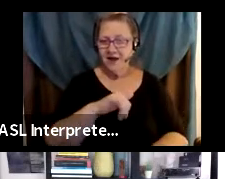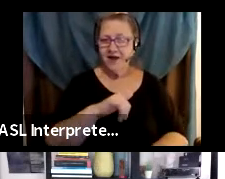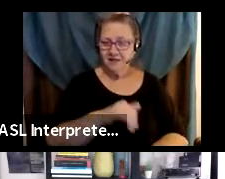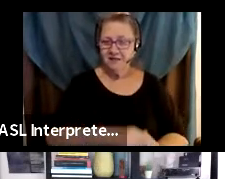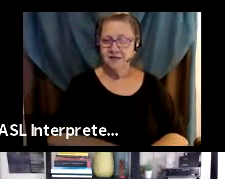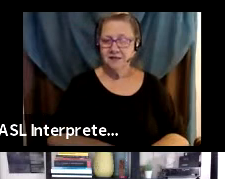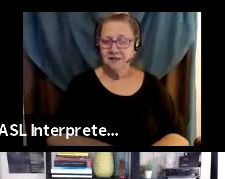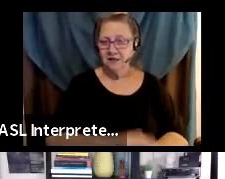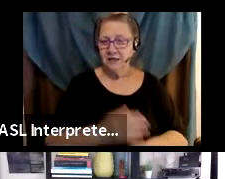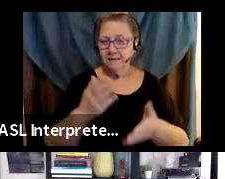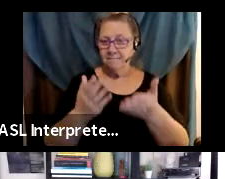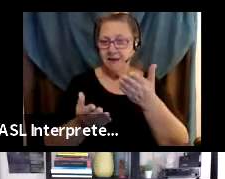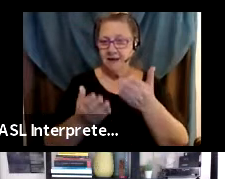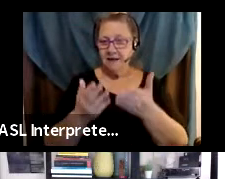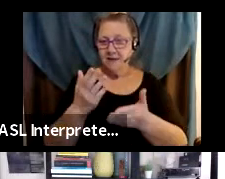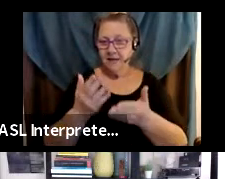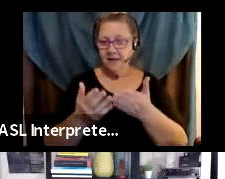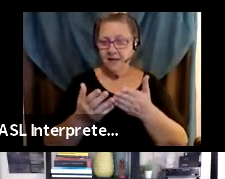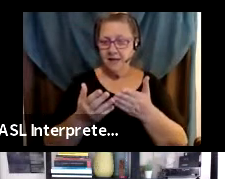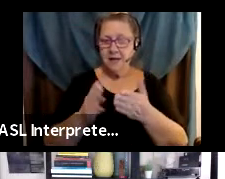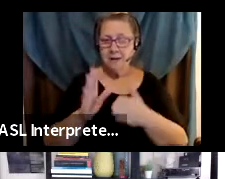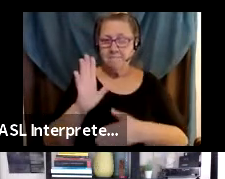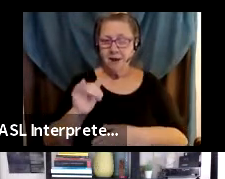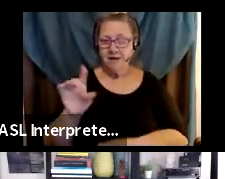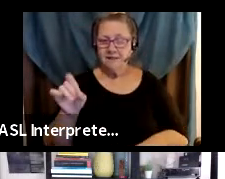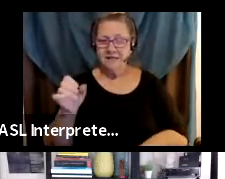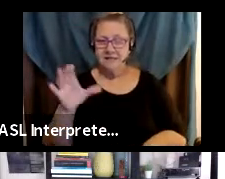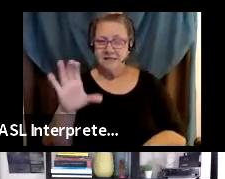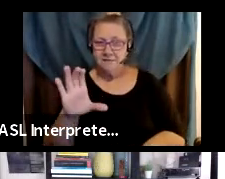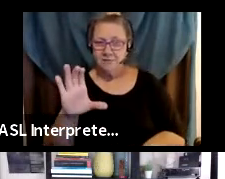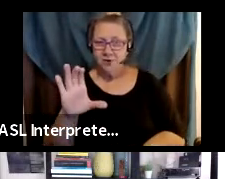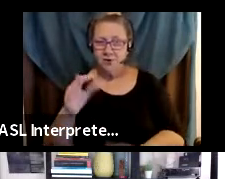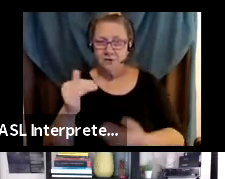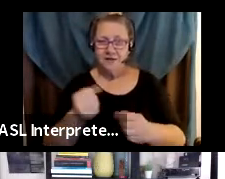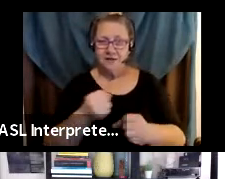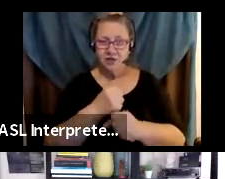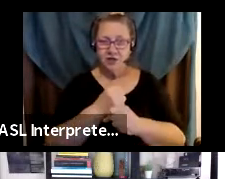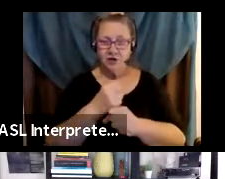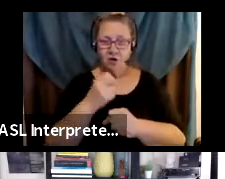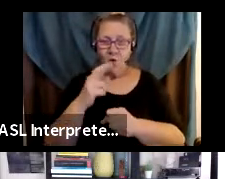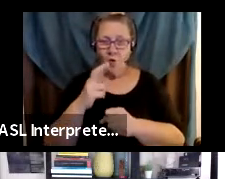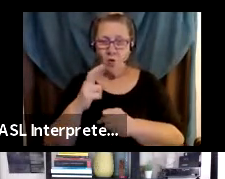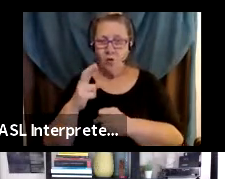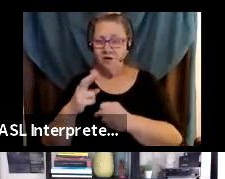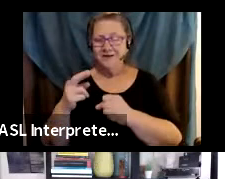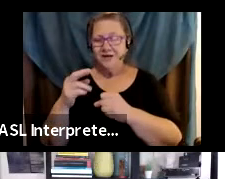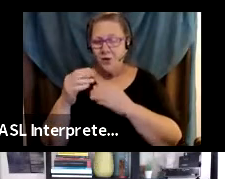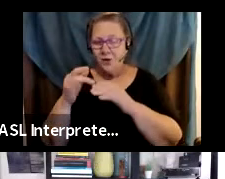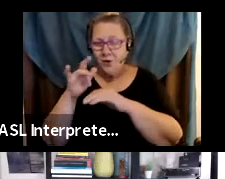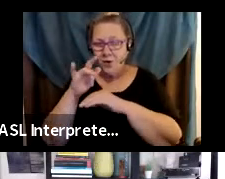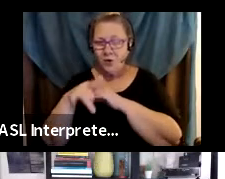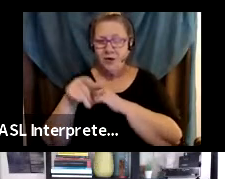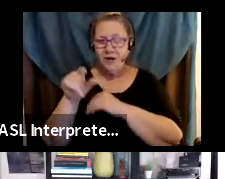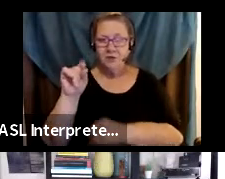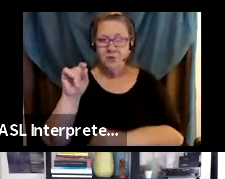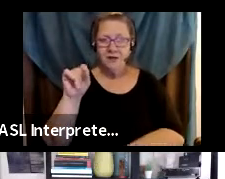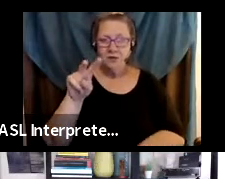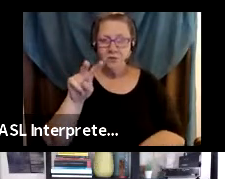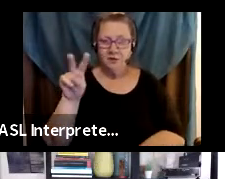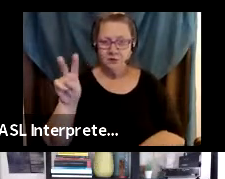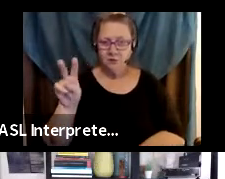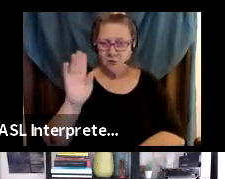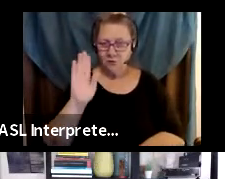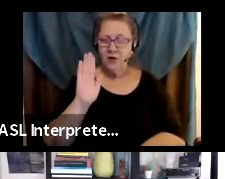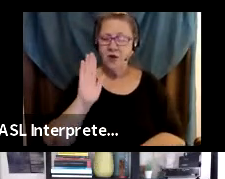seen are that maybe by the end of this calendar year or early 2022 is when we might be able to anticipate. But I'm sure that will be an